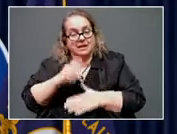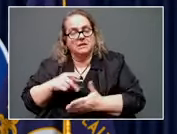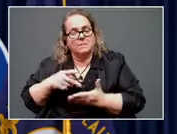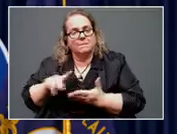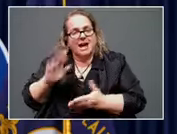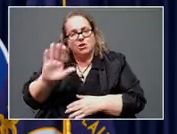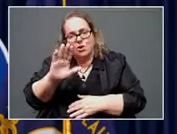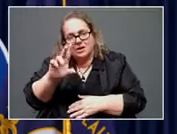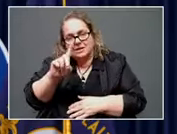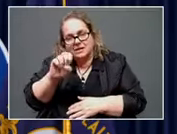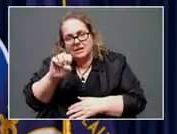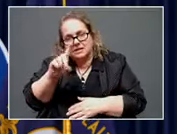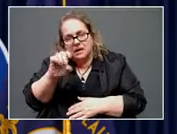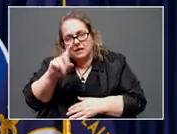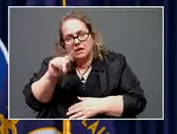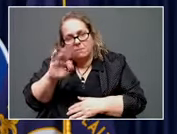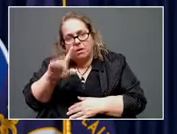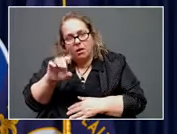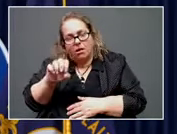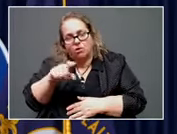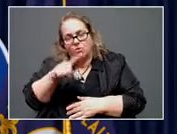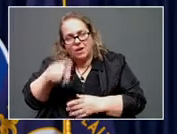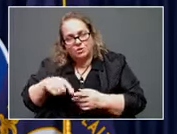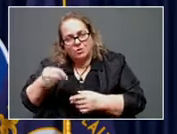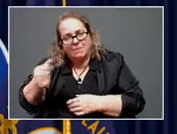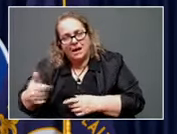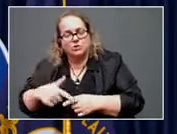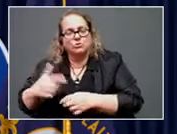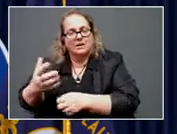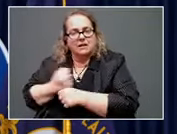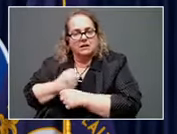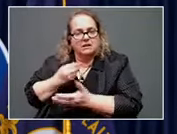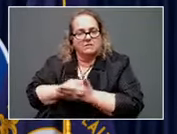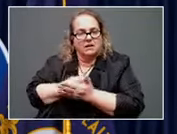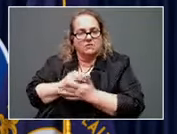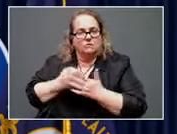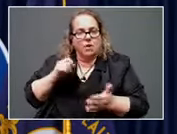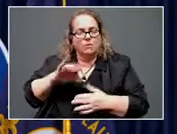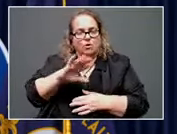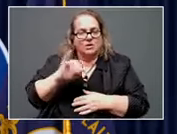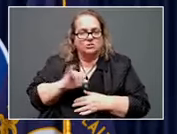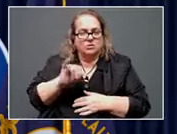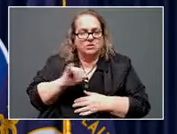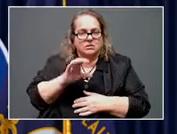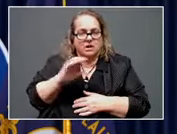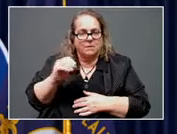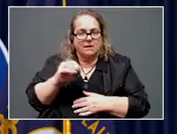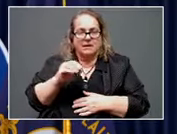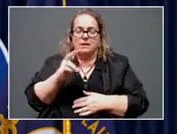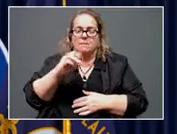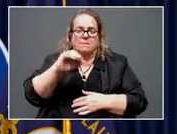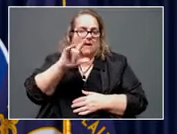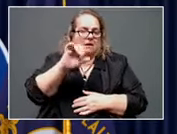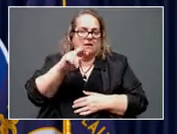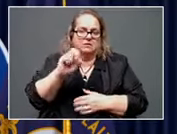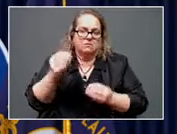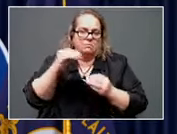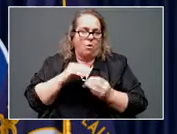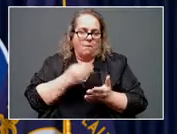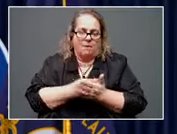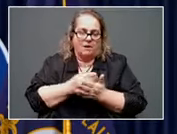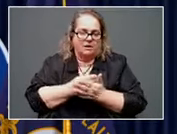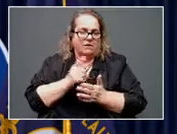receive the funding from their insurance company. It's going to be millions of more dollars going out to them.